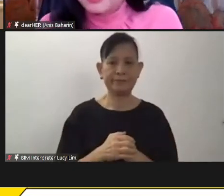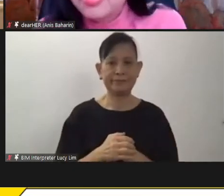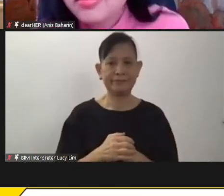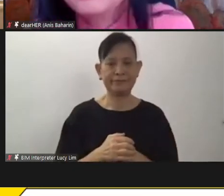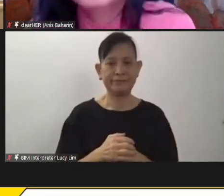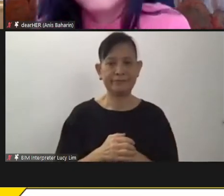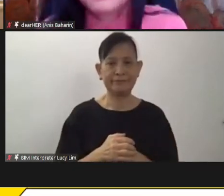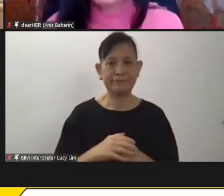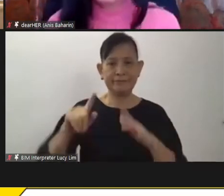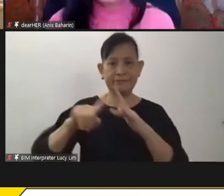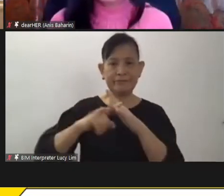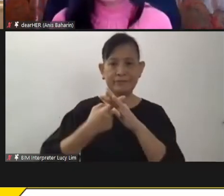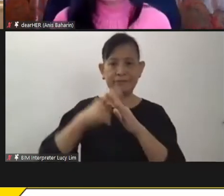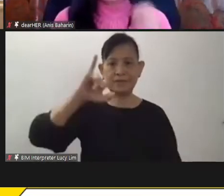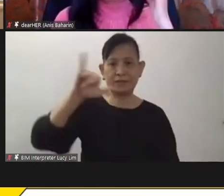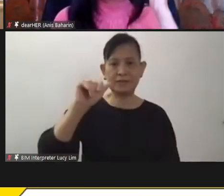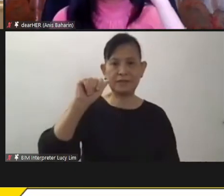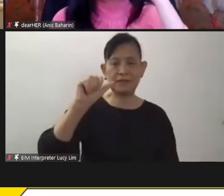Maybe we can start with Jason.